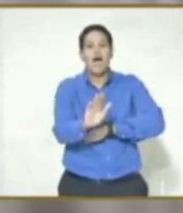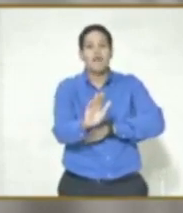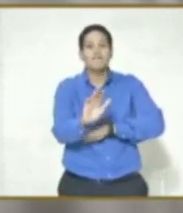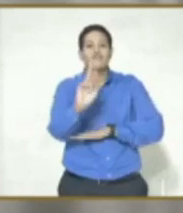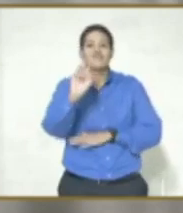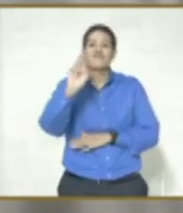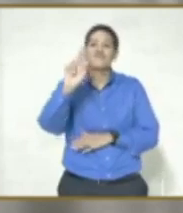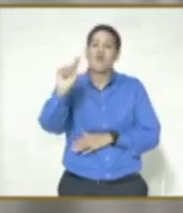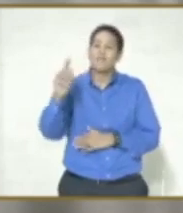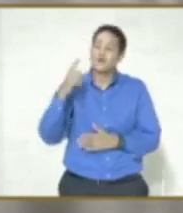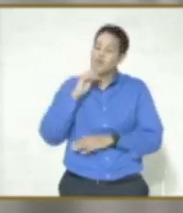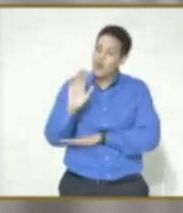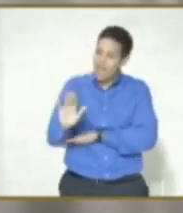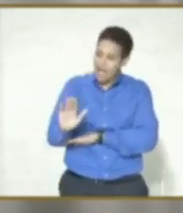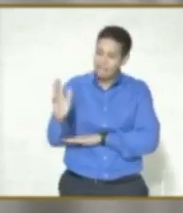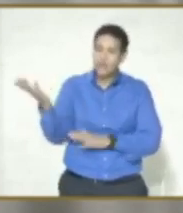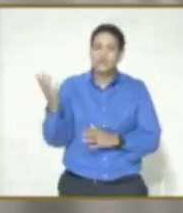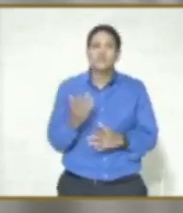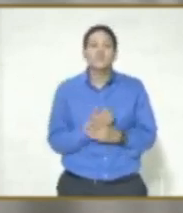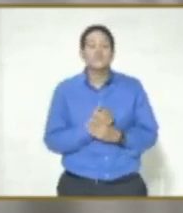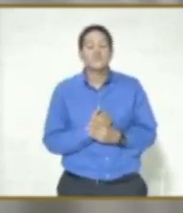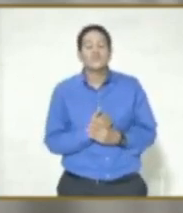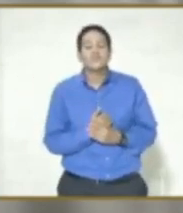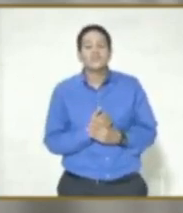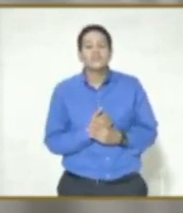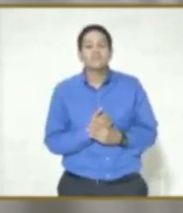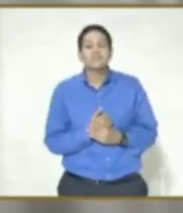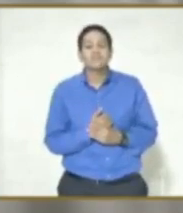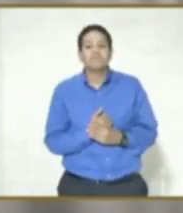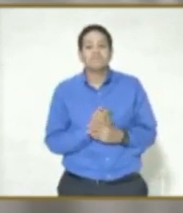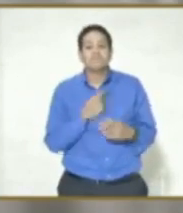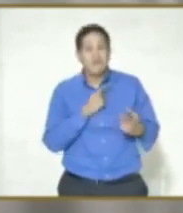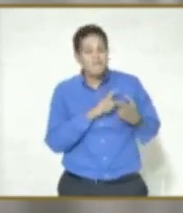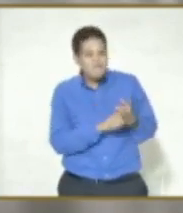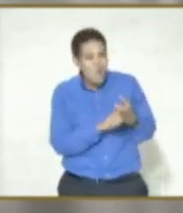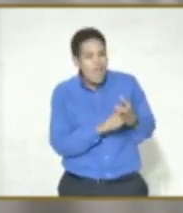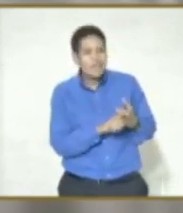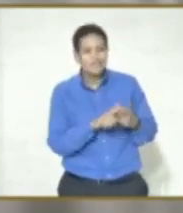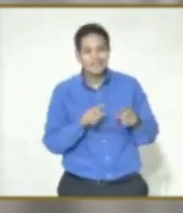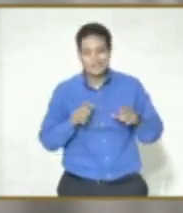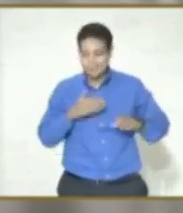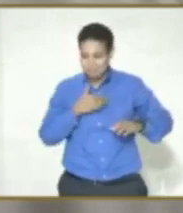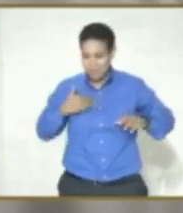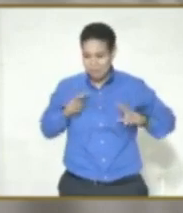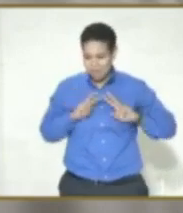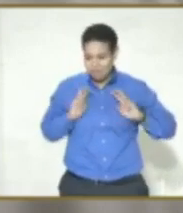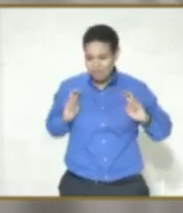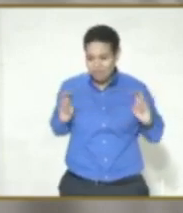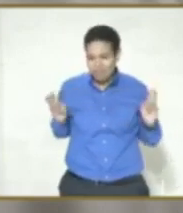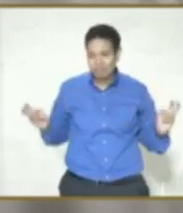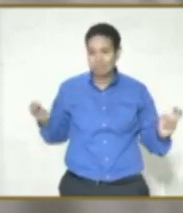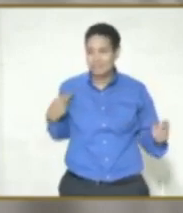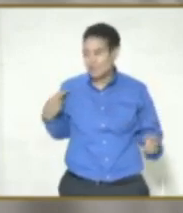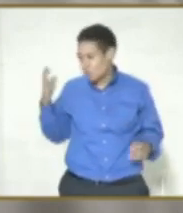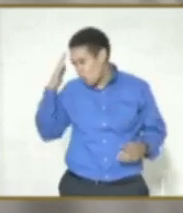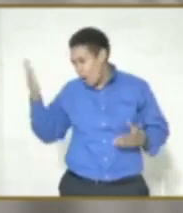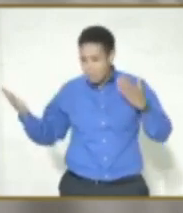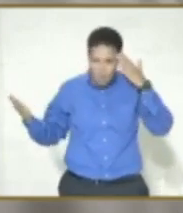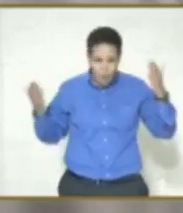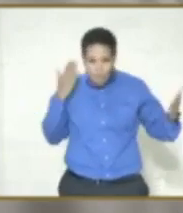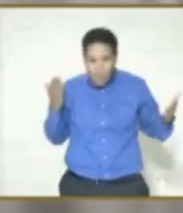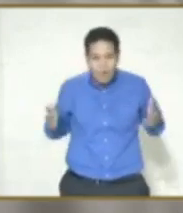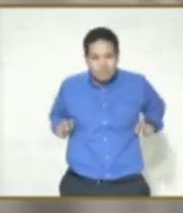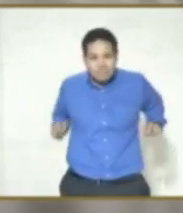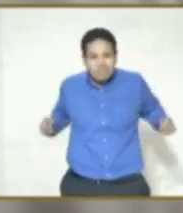Robert. Good afternoon to my friends and colleagues on the panel, and welcome to